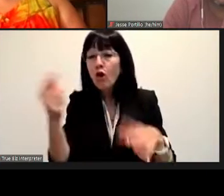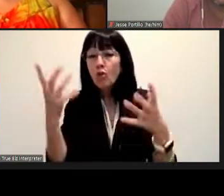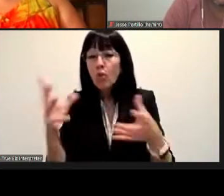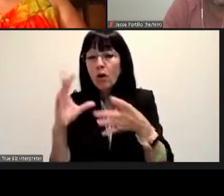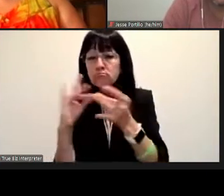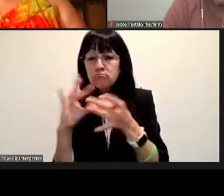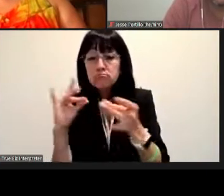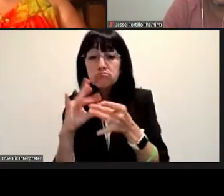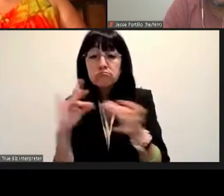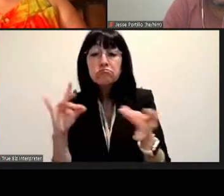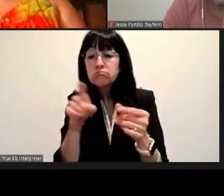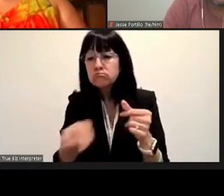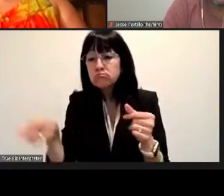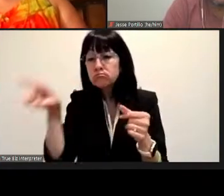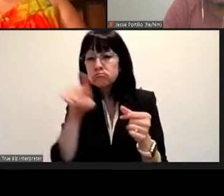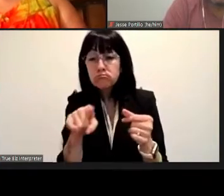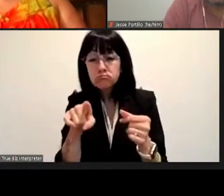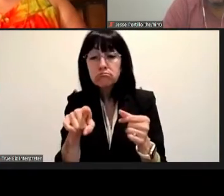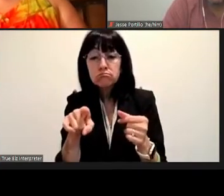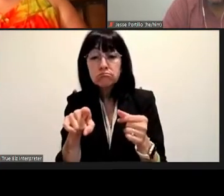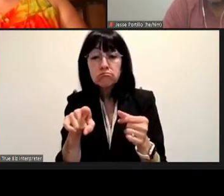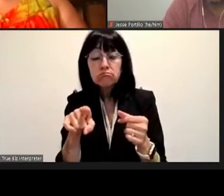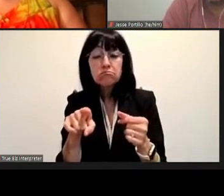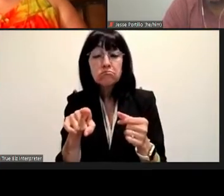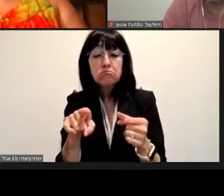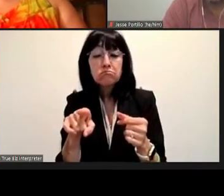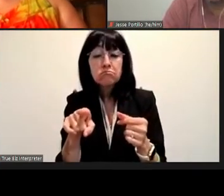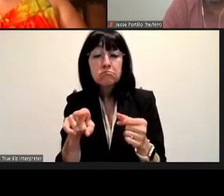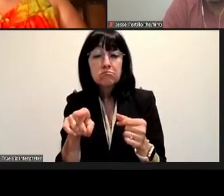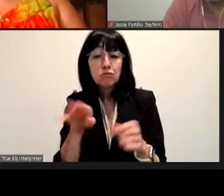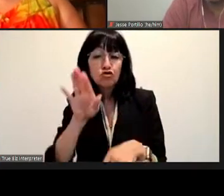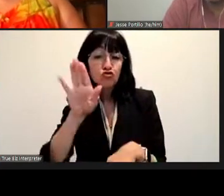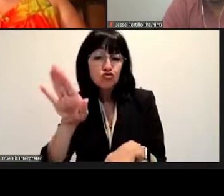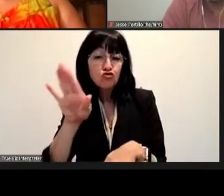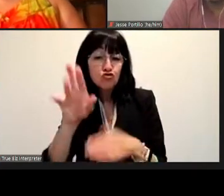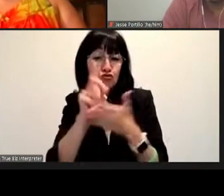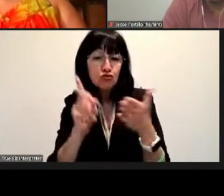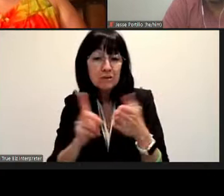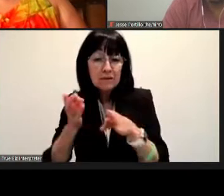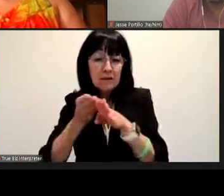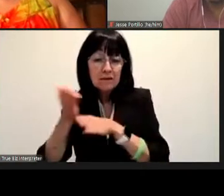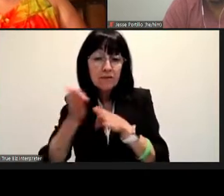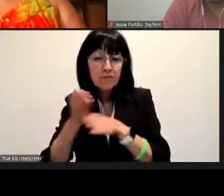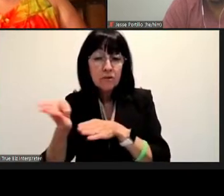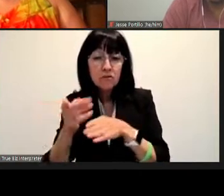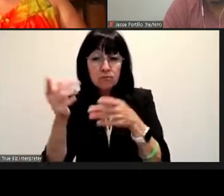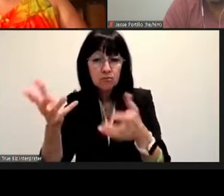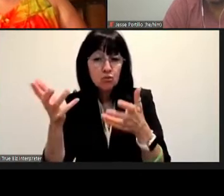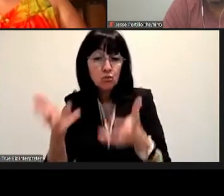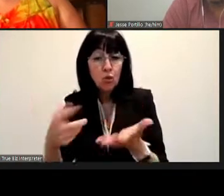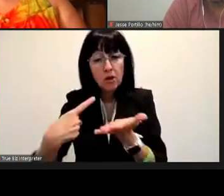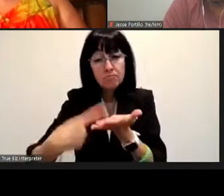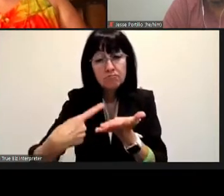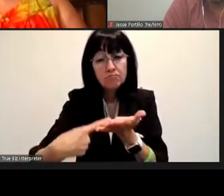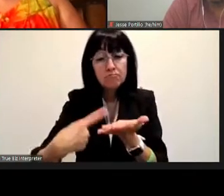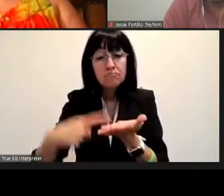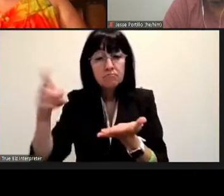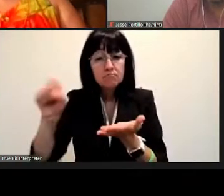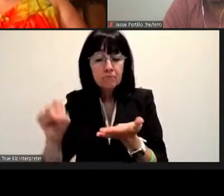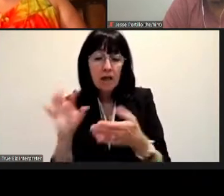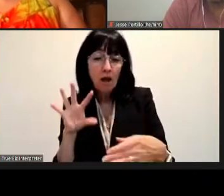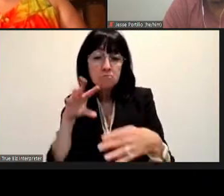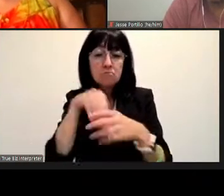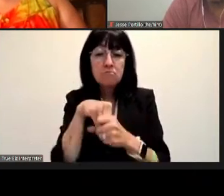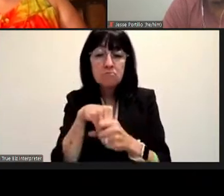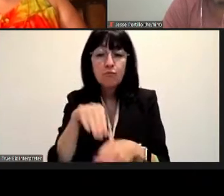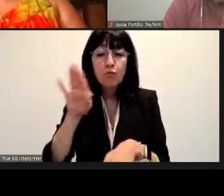particular as your specific design field can integrate in your process that can make an immediate impact. And we're